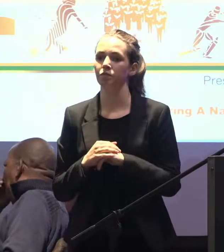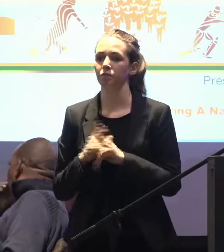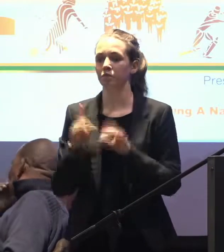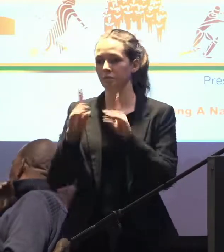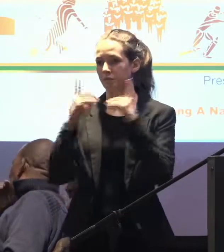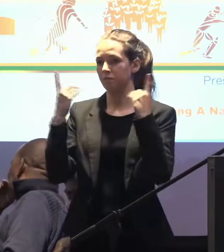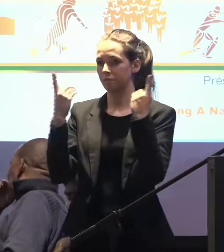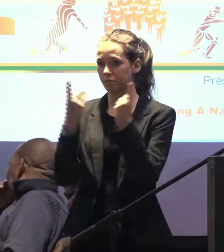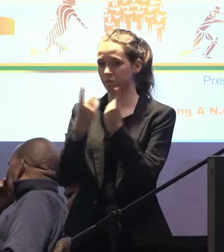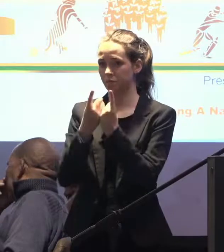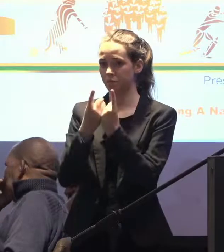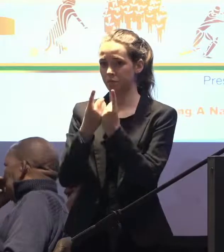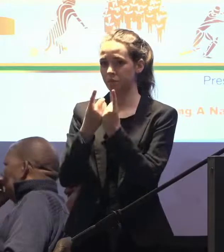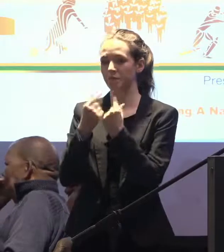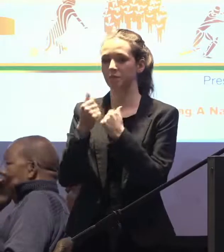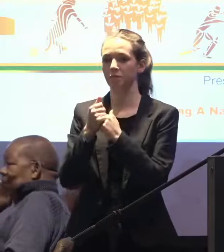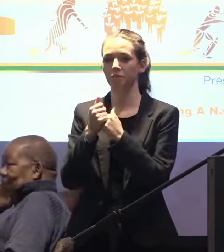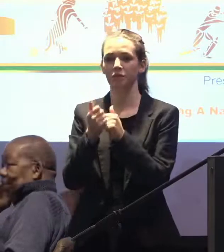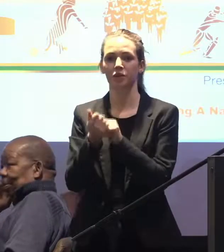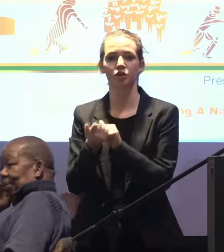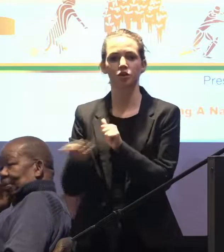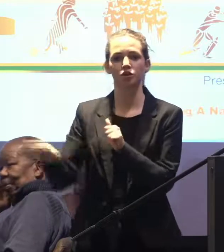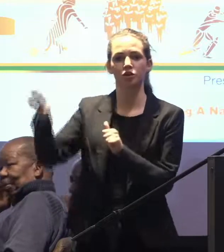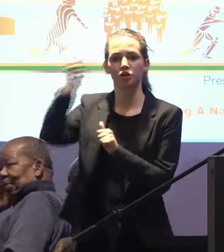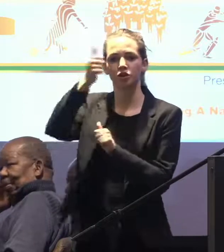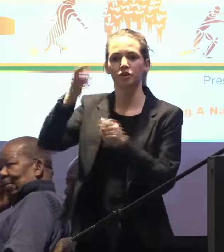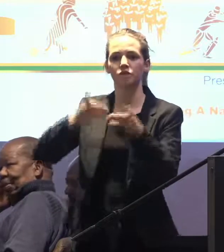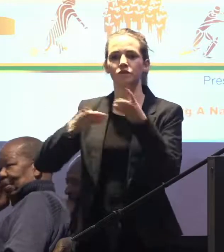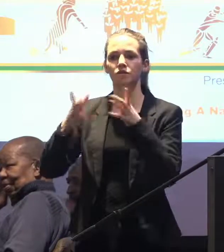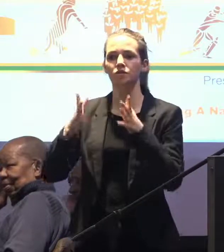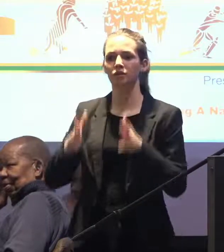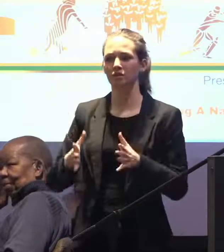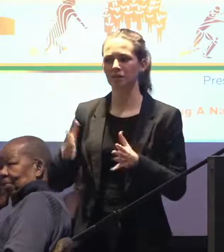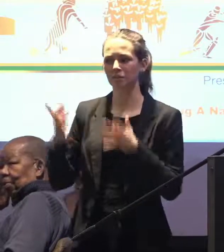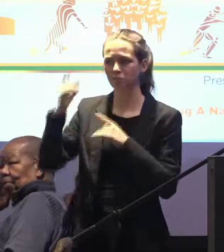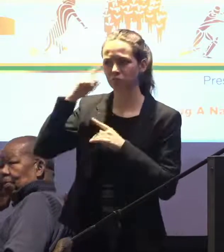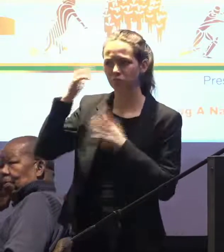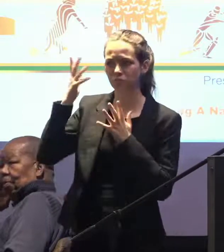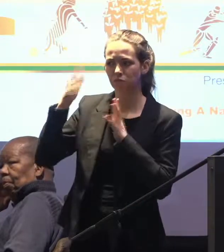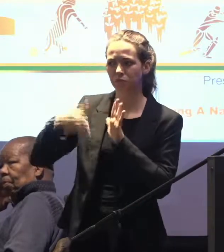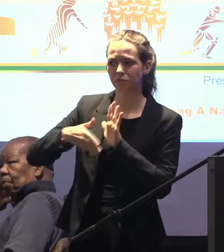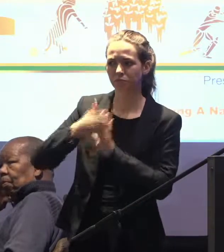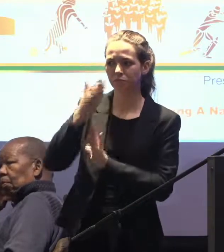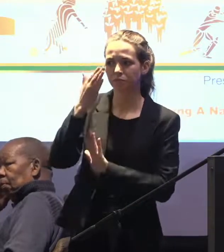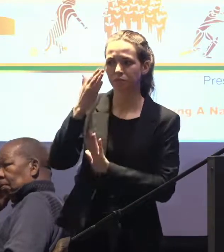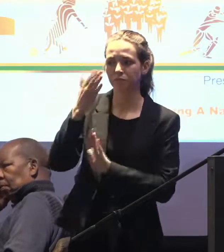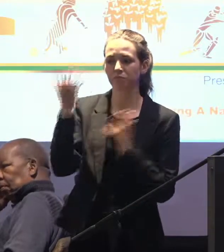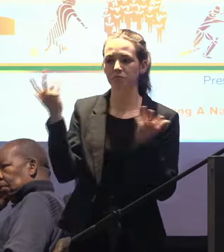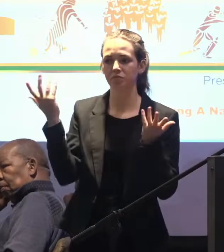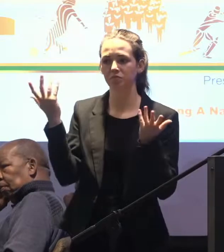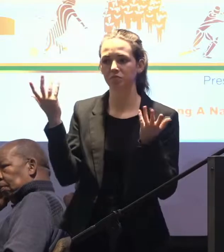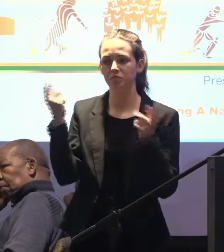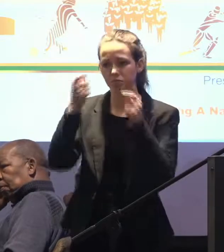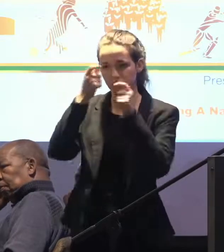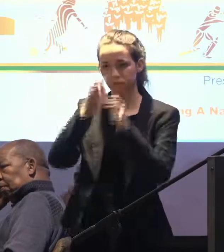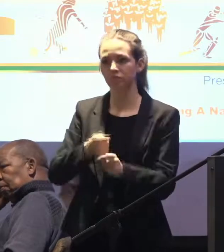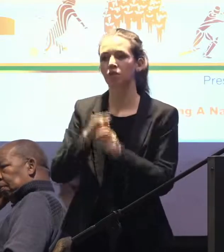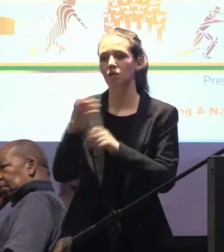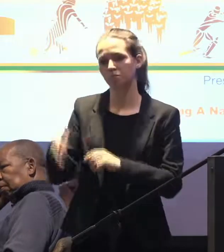department, the chief director, but I think she has since left, if I'm correct, but just to acknowledge that she was